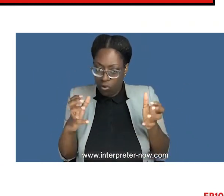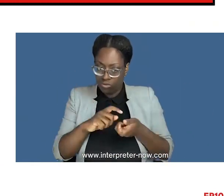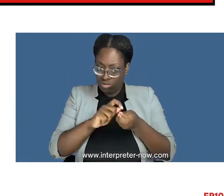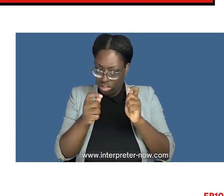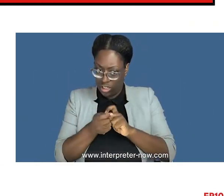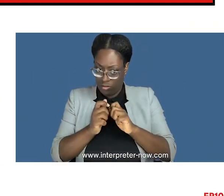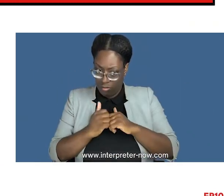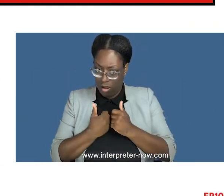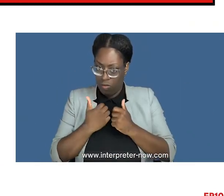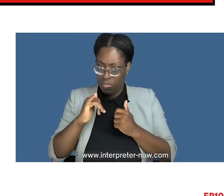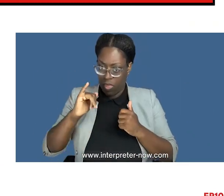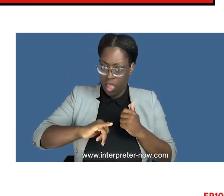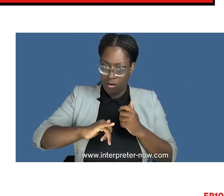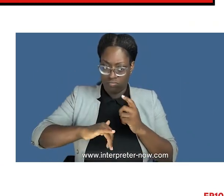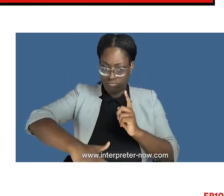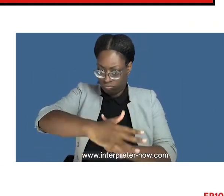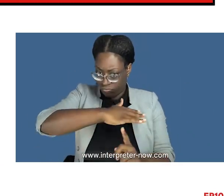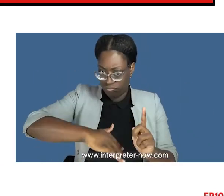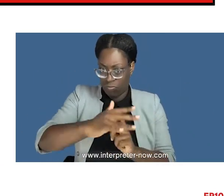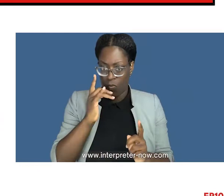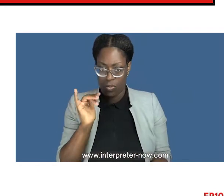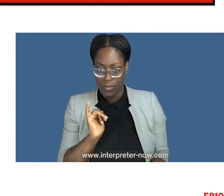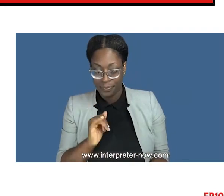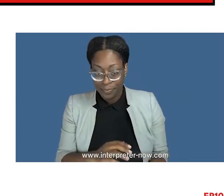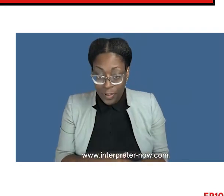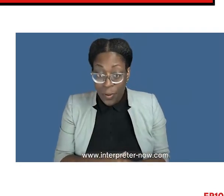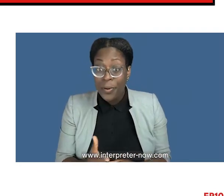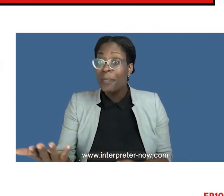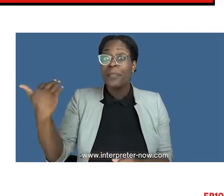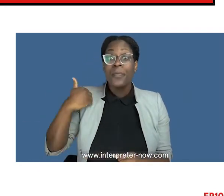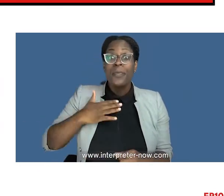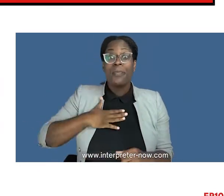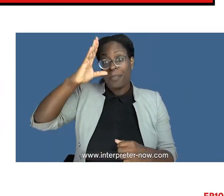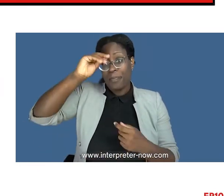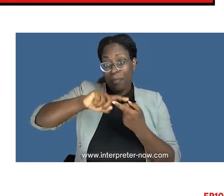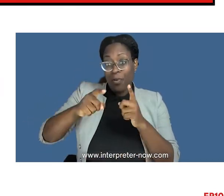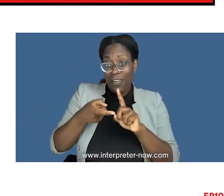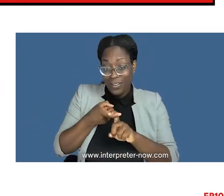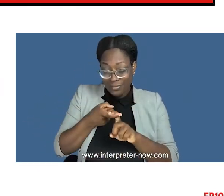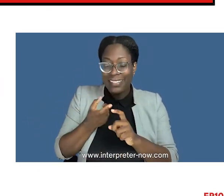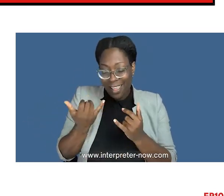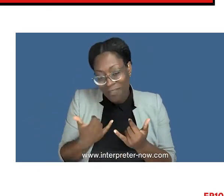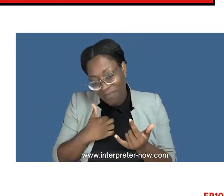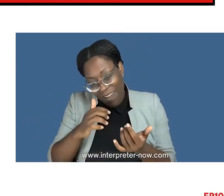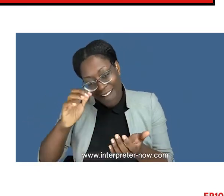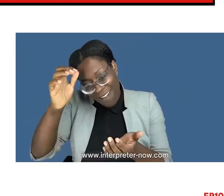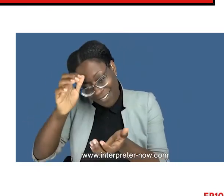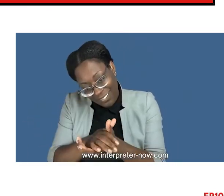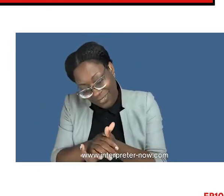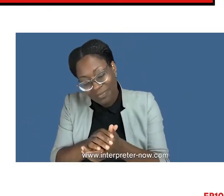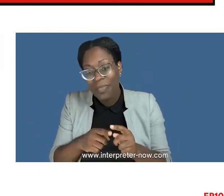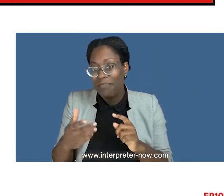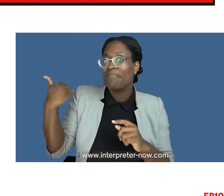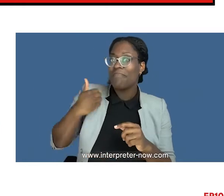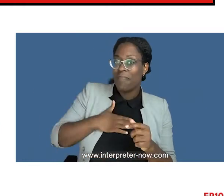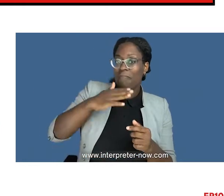equity, and inclusion across the tech industry. I co-founded it with my boyfriend, then boyfriend, now husband, Wayne Sutton, and